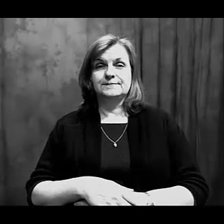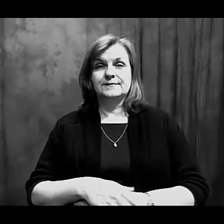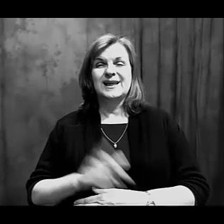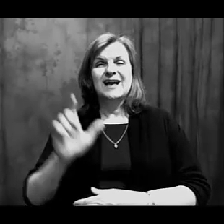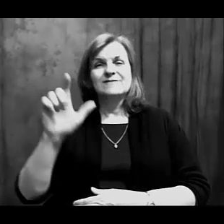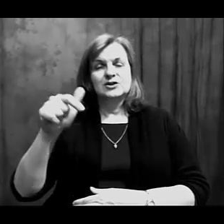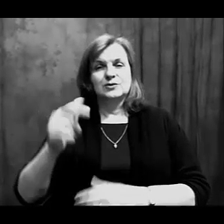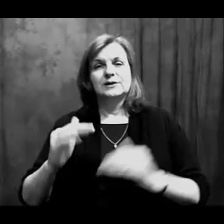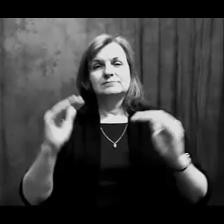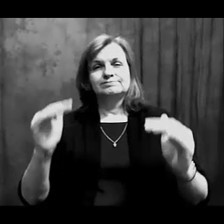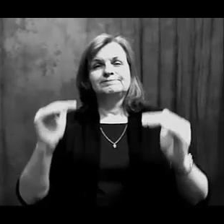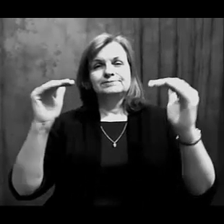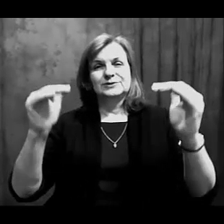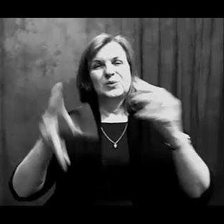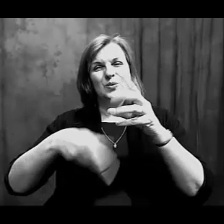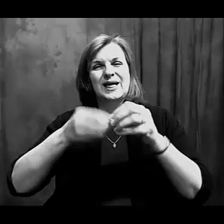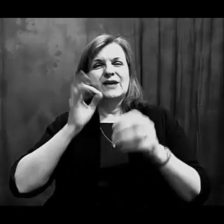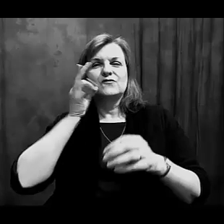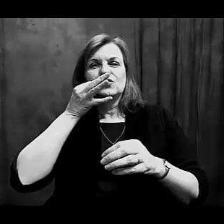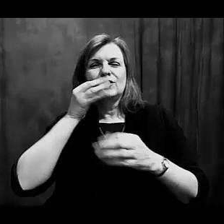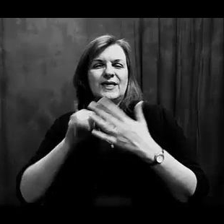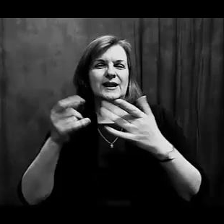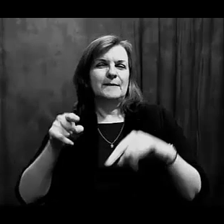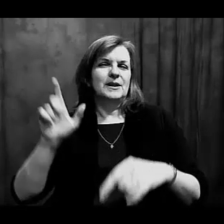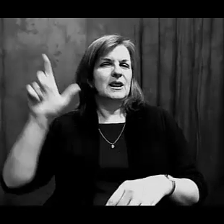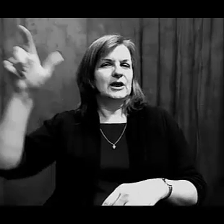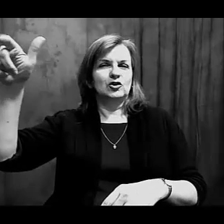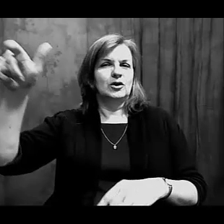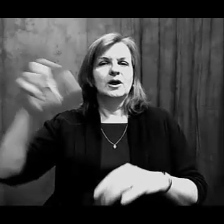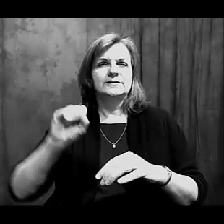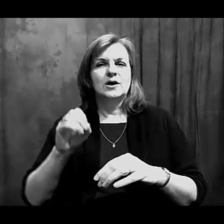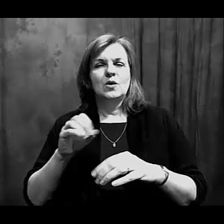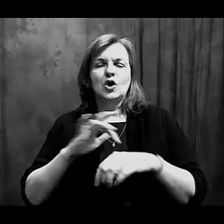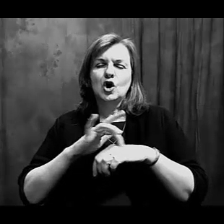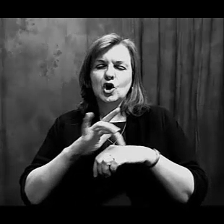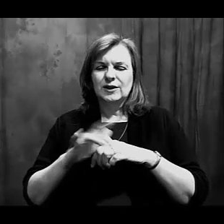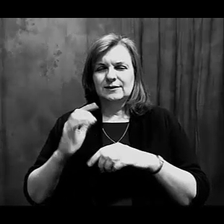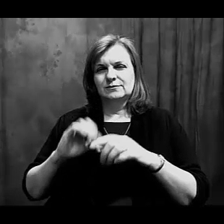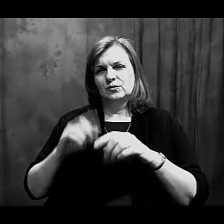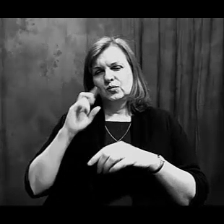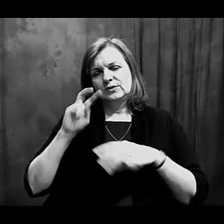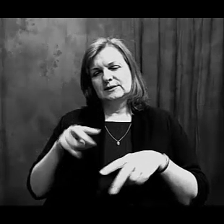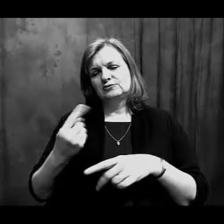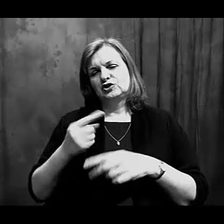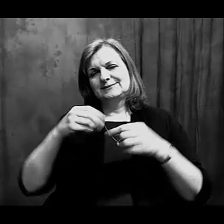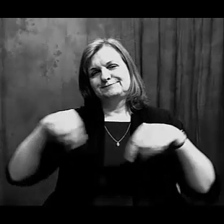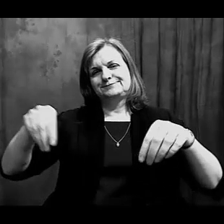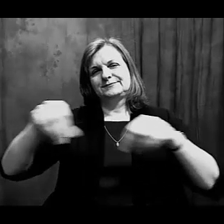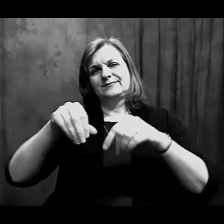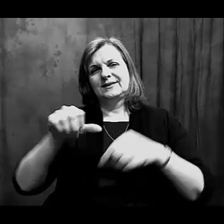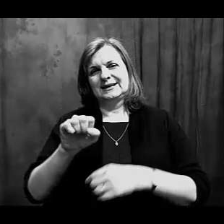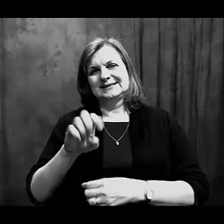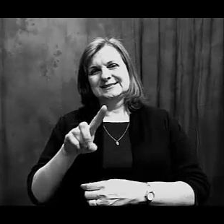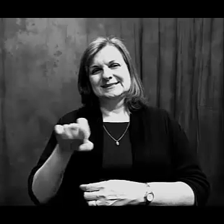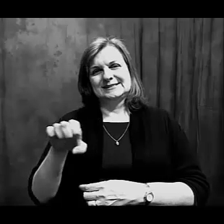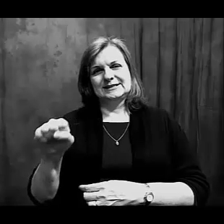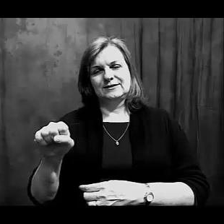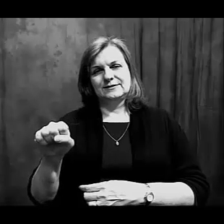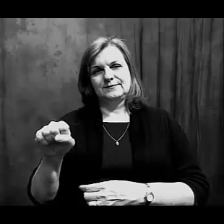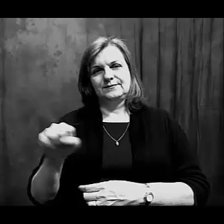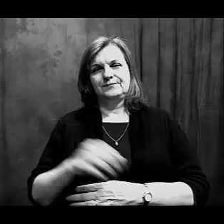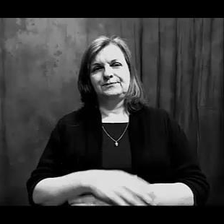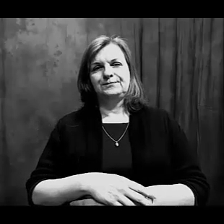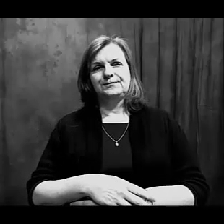the seeds themselves. Now eventually we'll add fruit, but that's much later on. So very early on we're just looking at